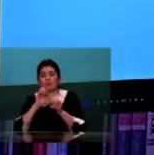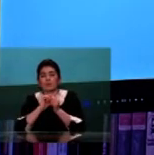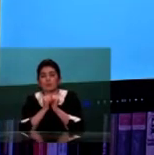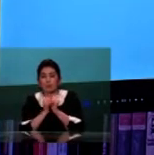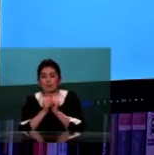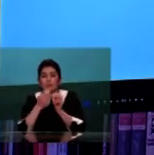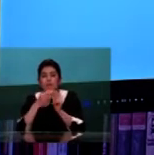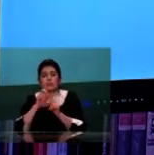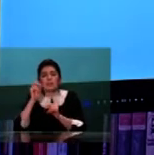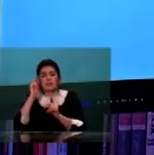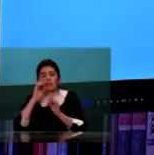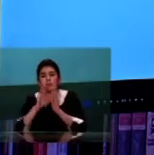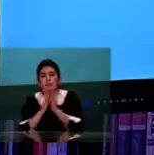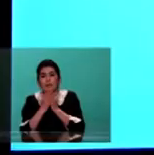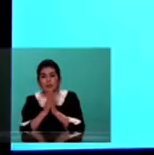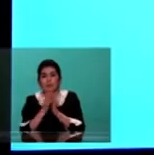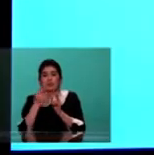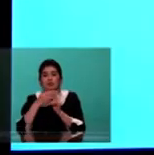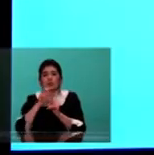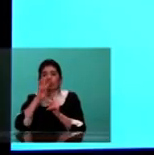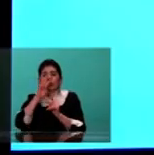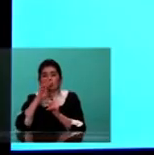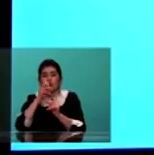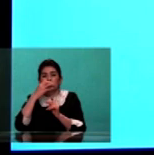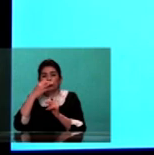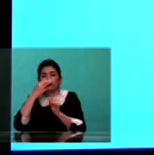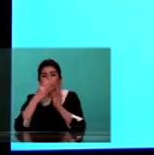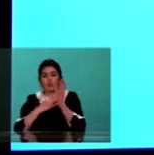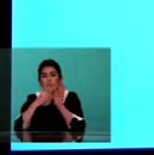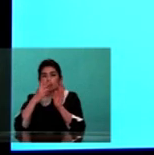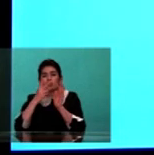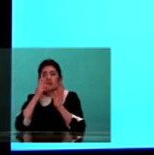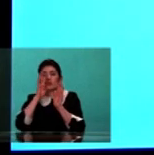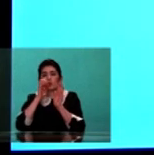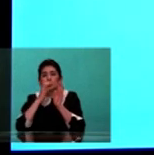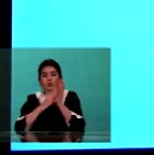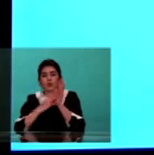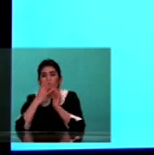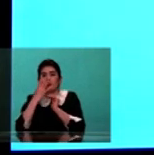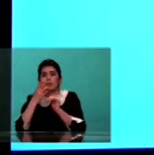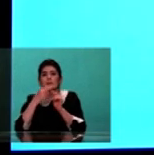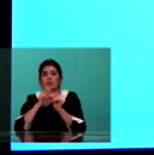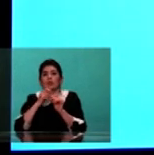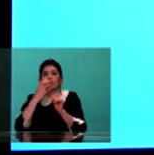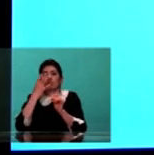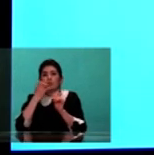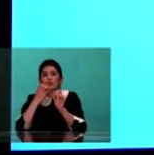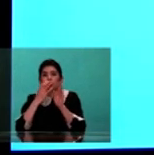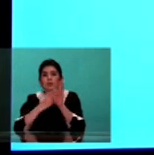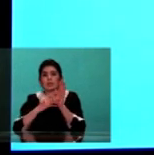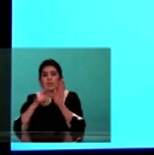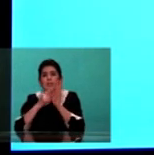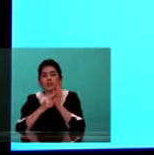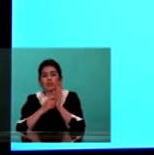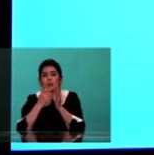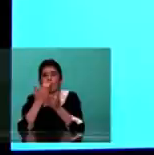uchun darsingizdagi 492, 494 va 497